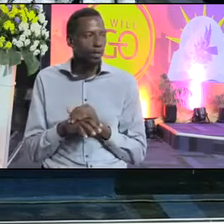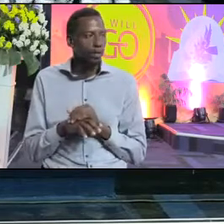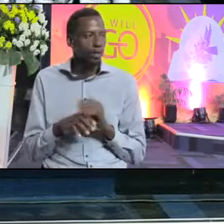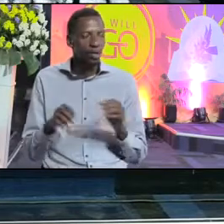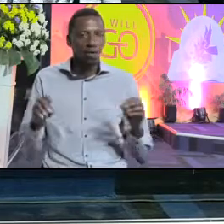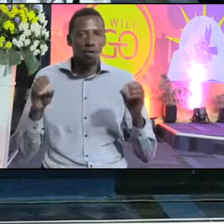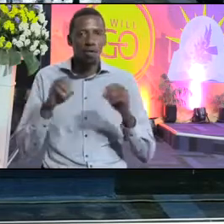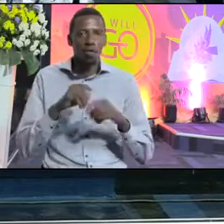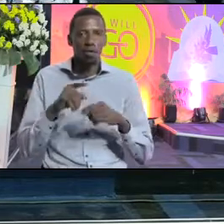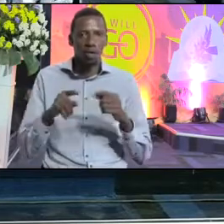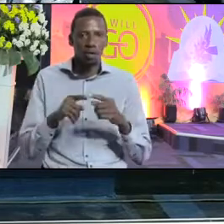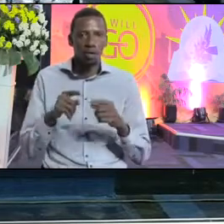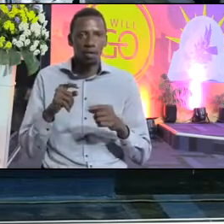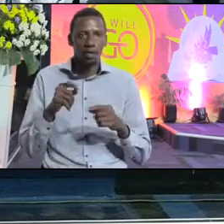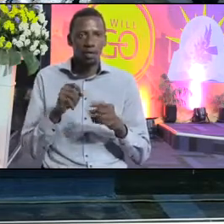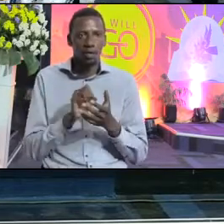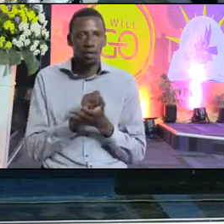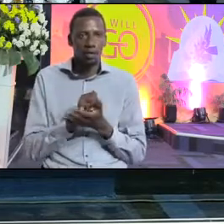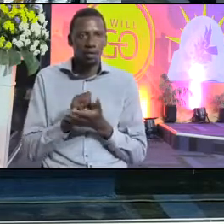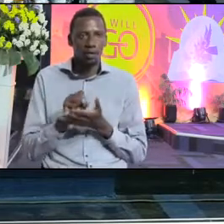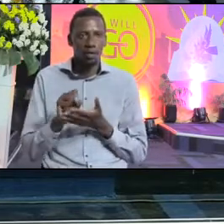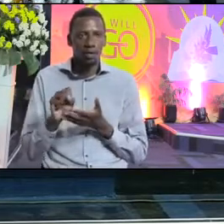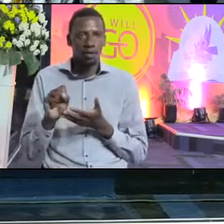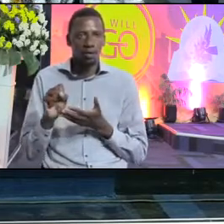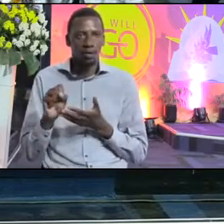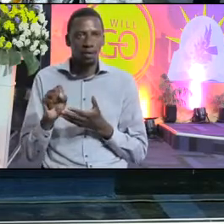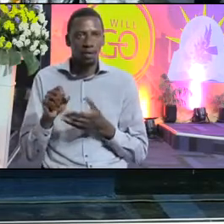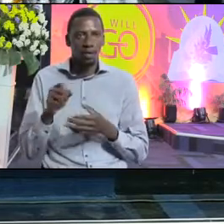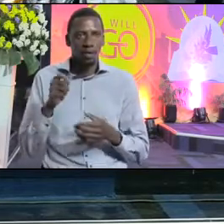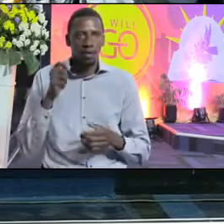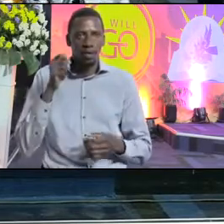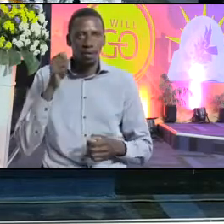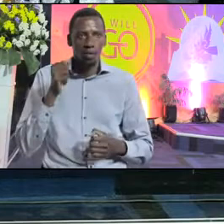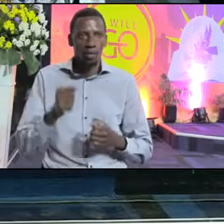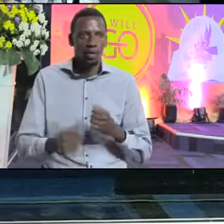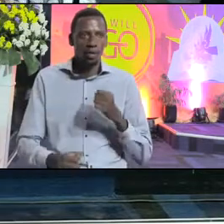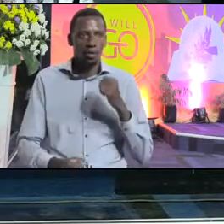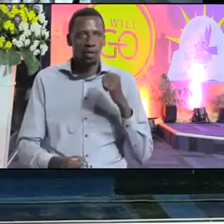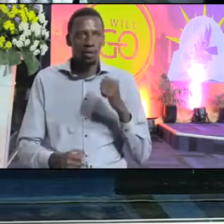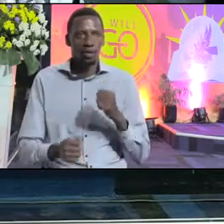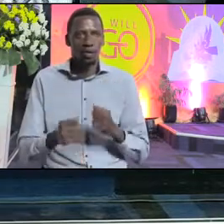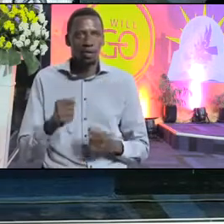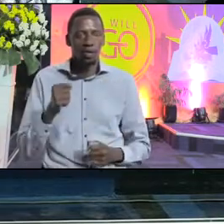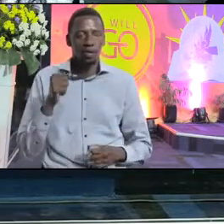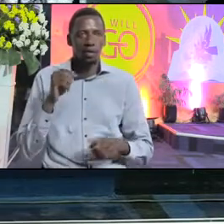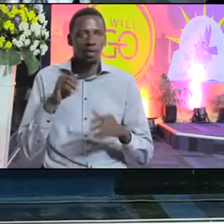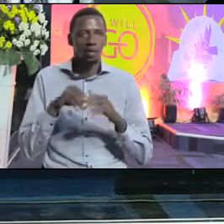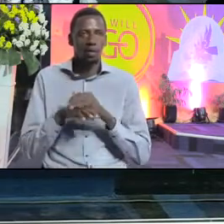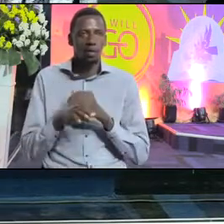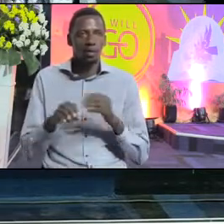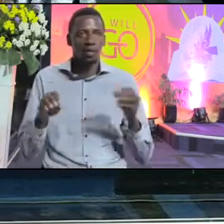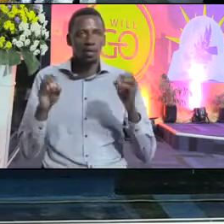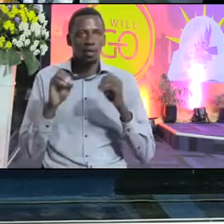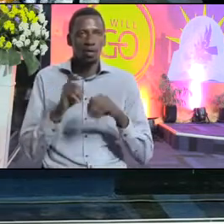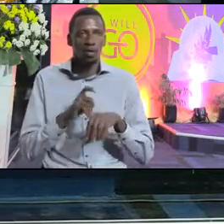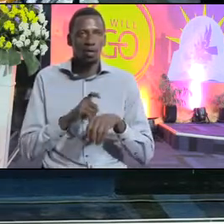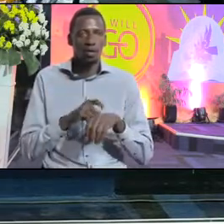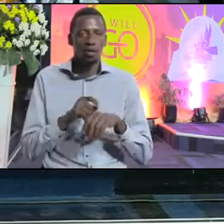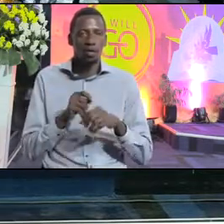when the saints. Oh, when the saints go marching in. Go marching in. Oh, when